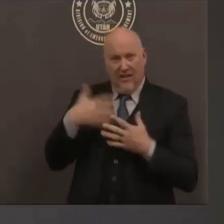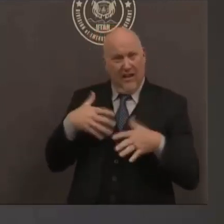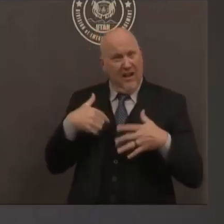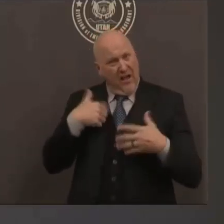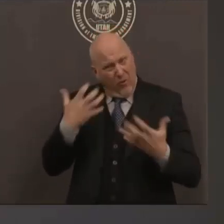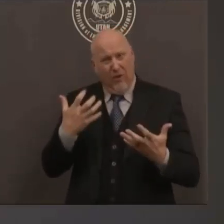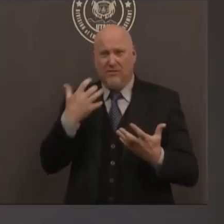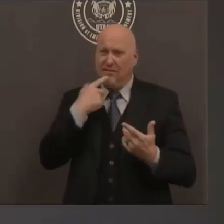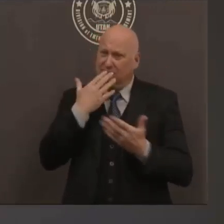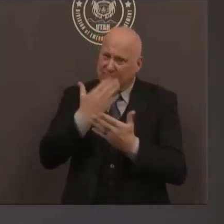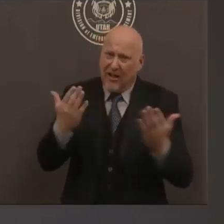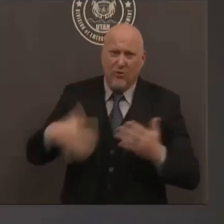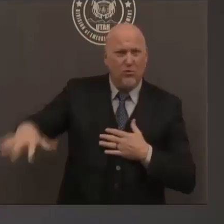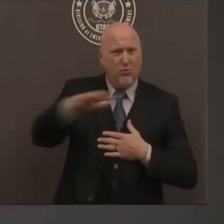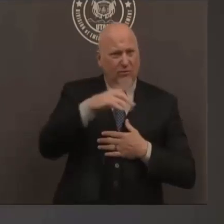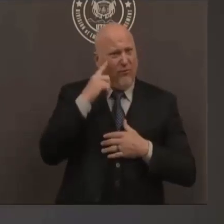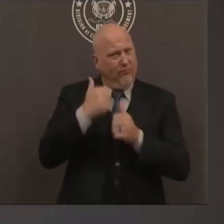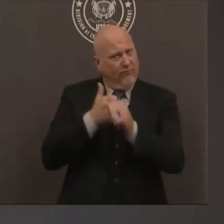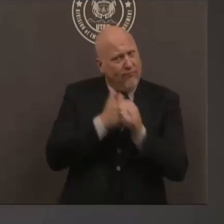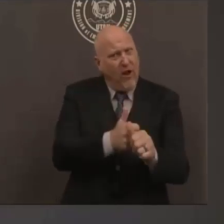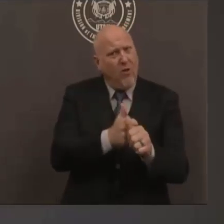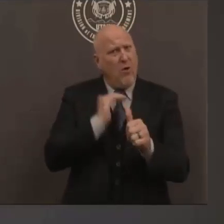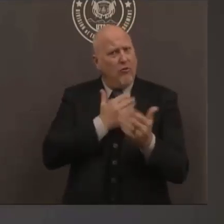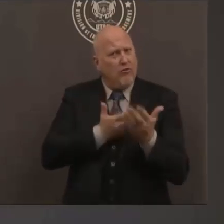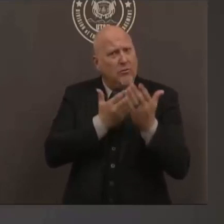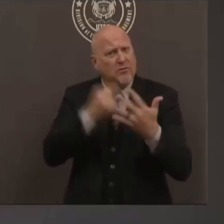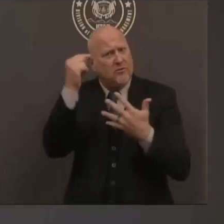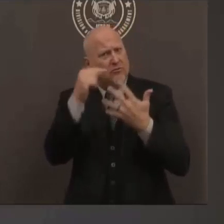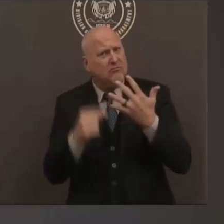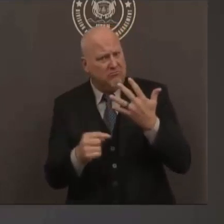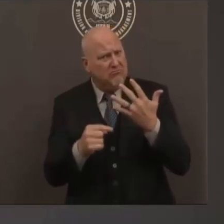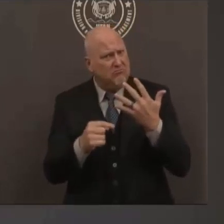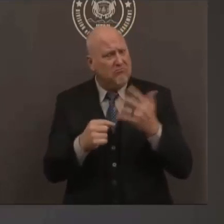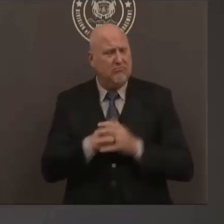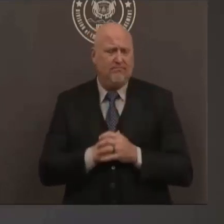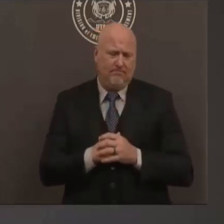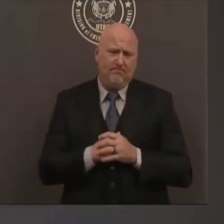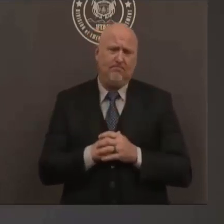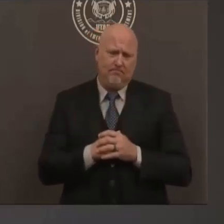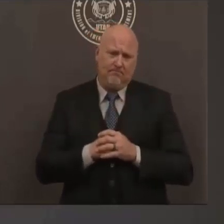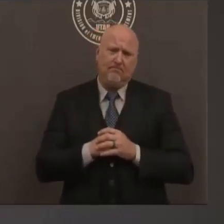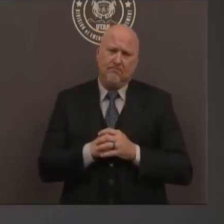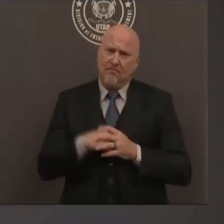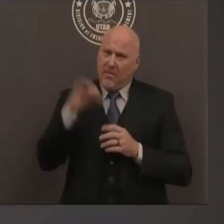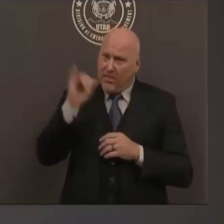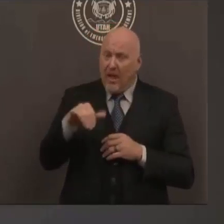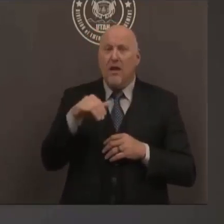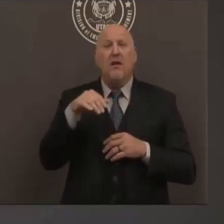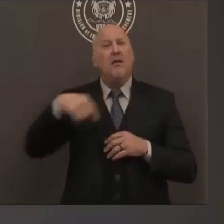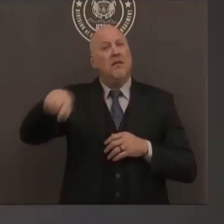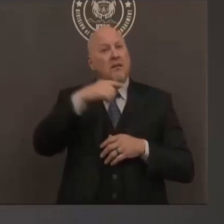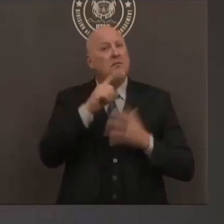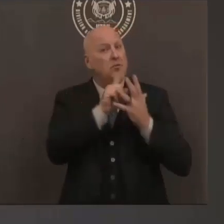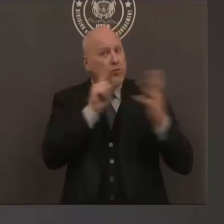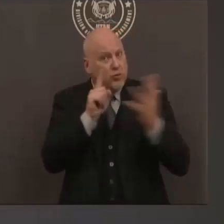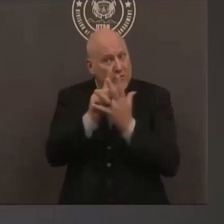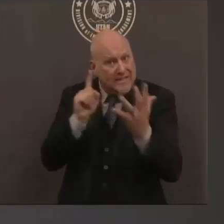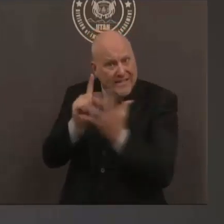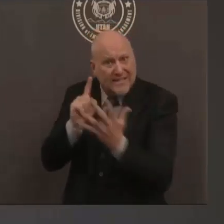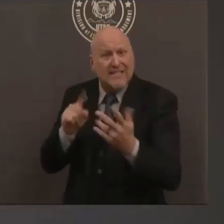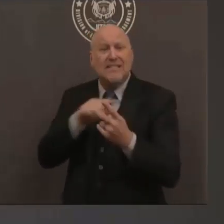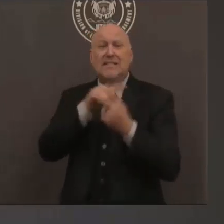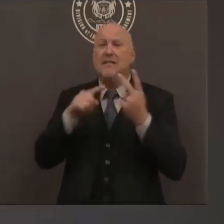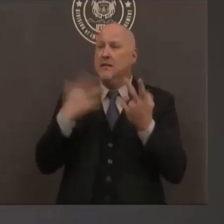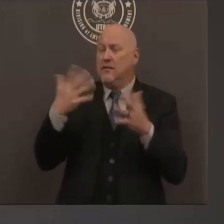the directions we've given them as far as what they should be doing, safe distance, social distancing, we talk about